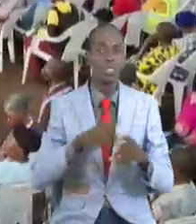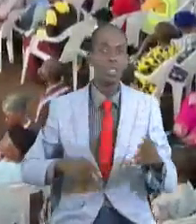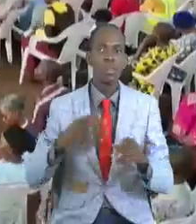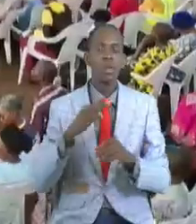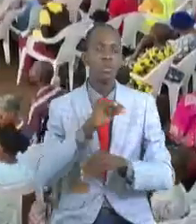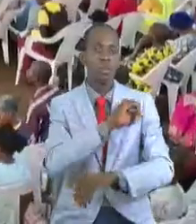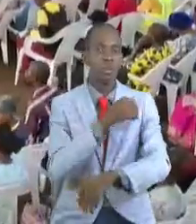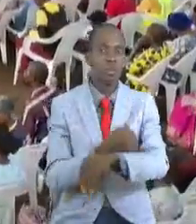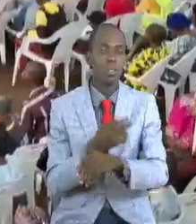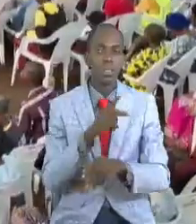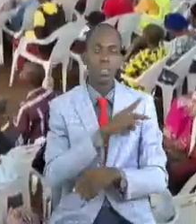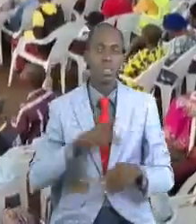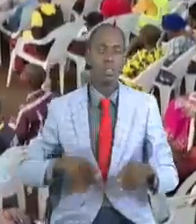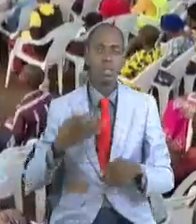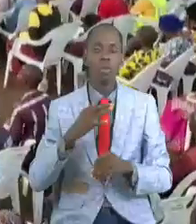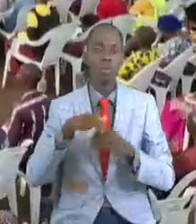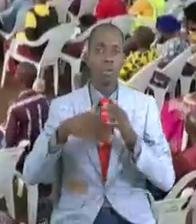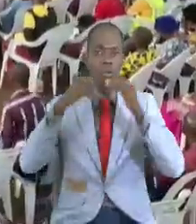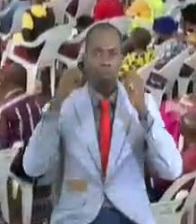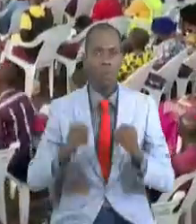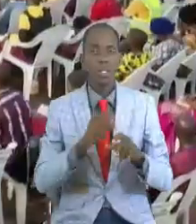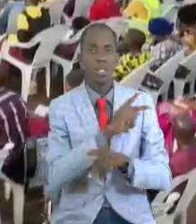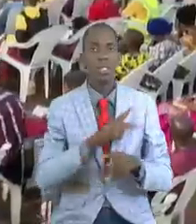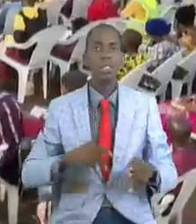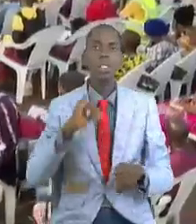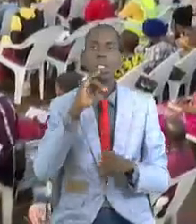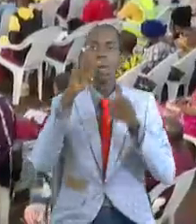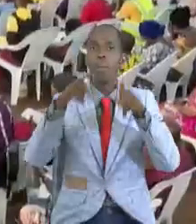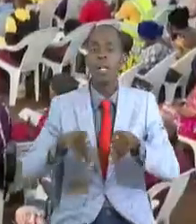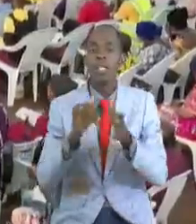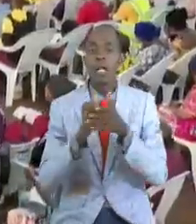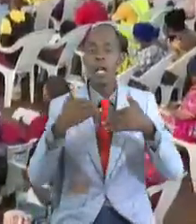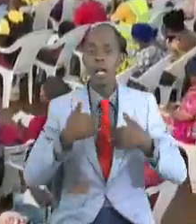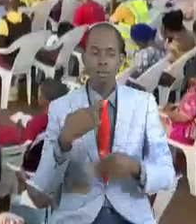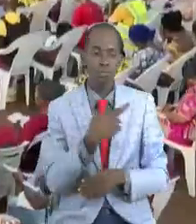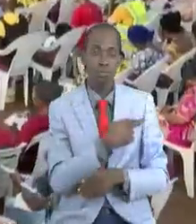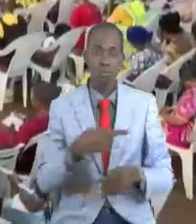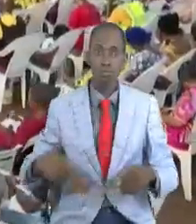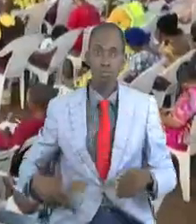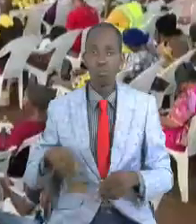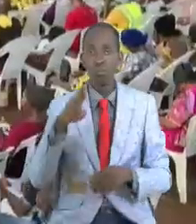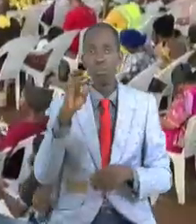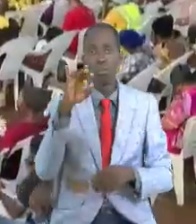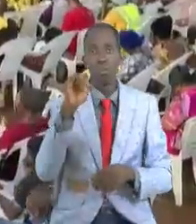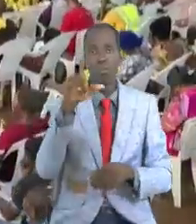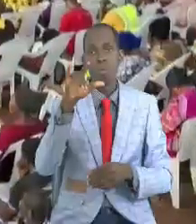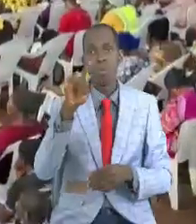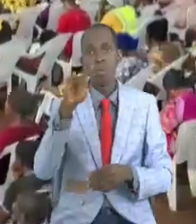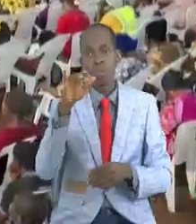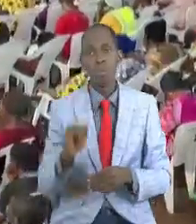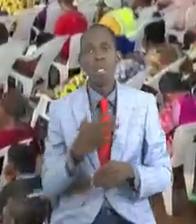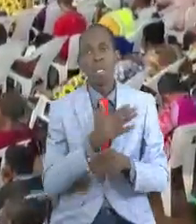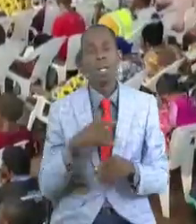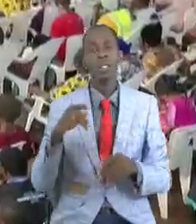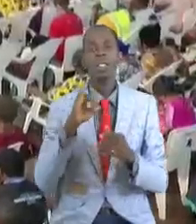has all power. A king is the one that has royalty. A king is the one you submit to and you give yourself to. And when you